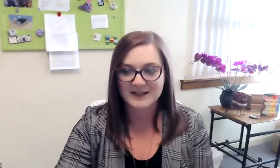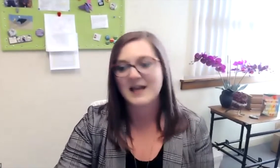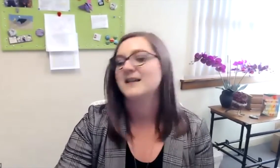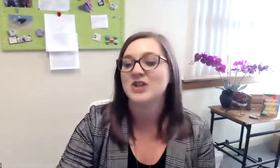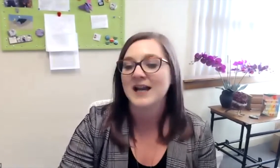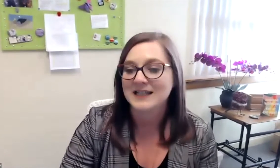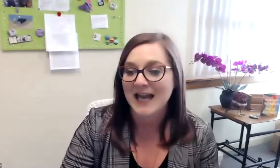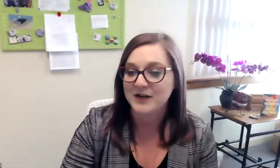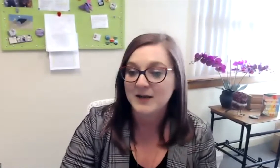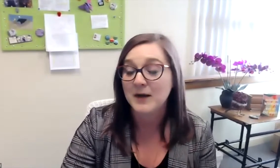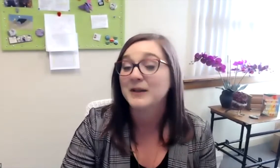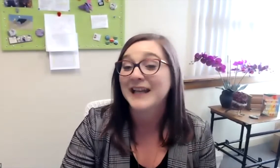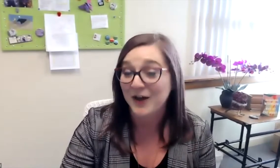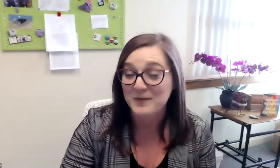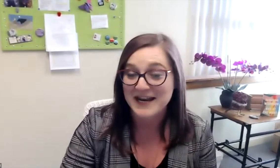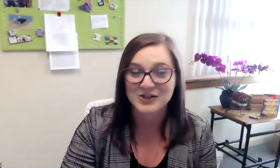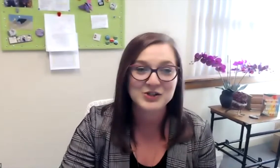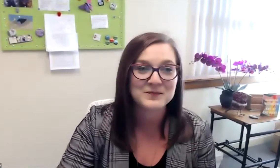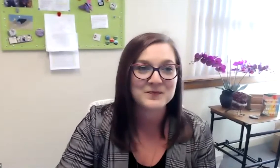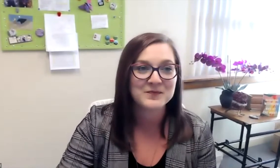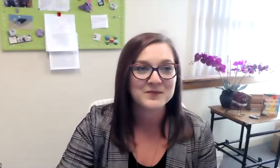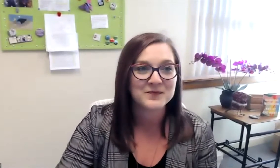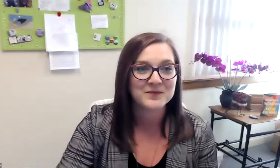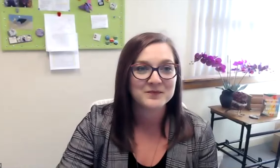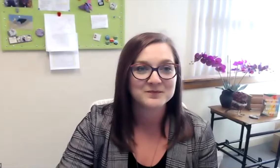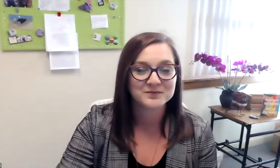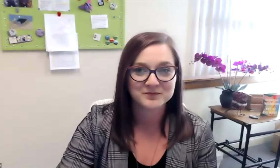And this is that Jackson County Public Health page.